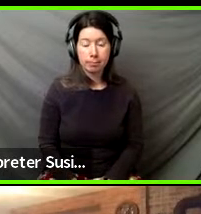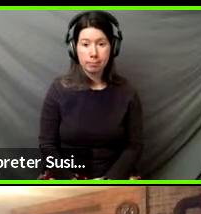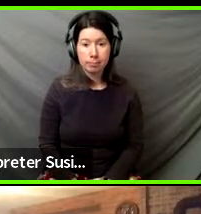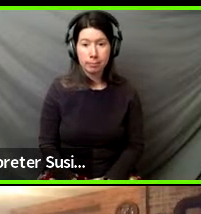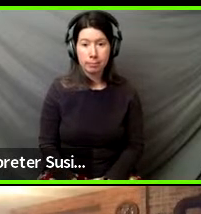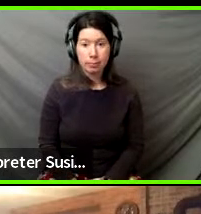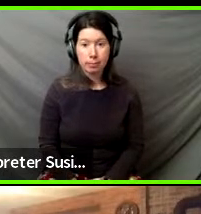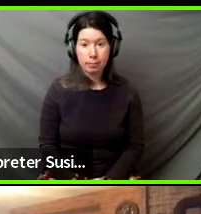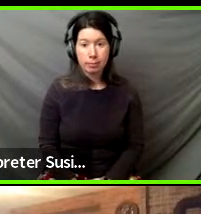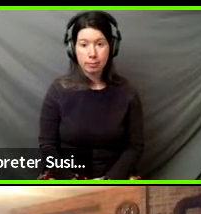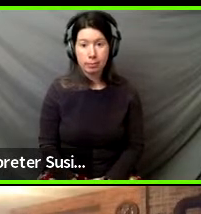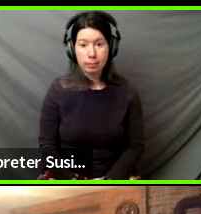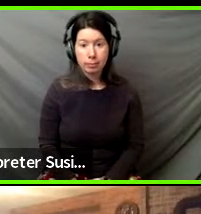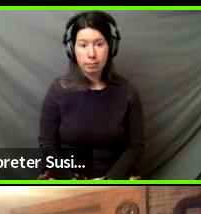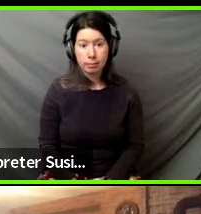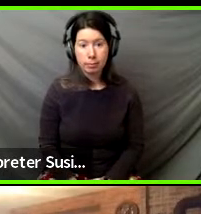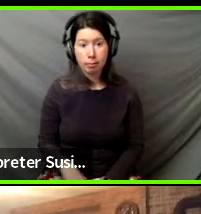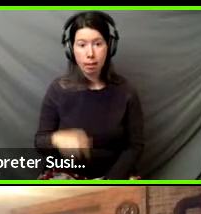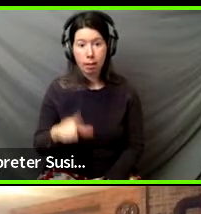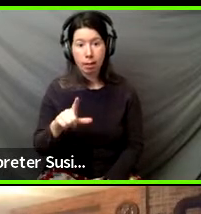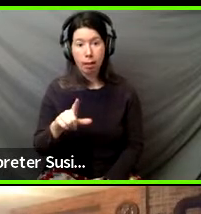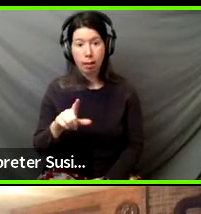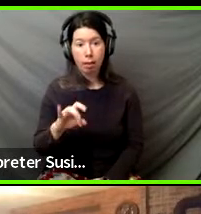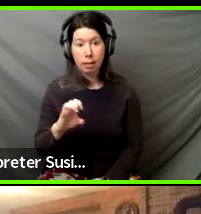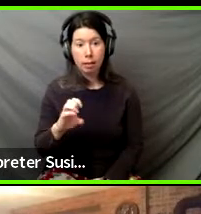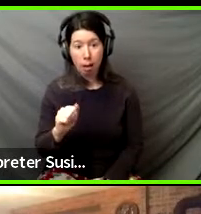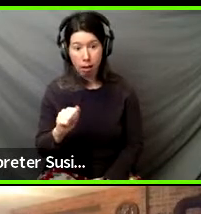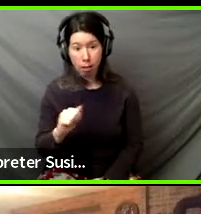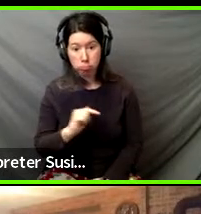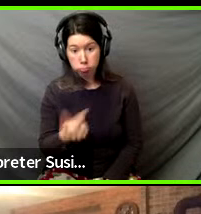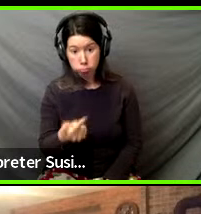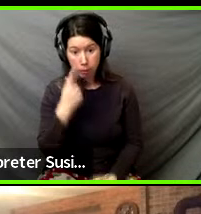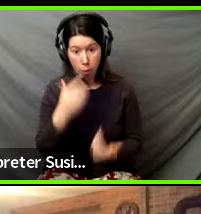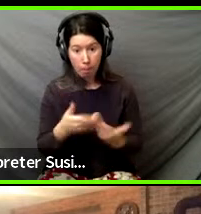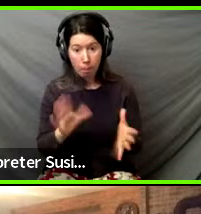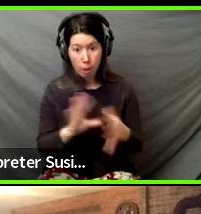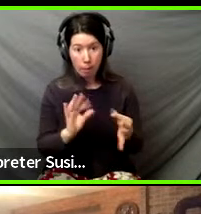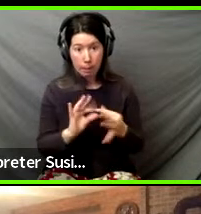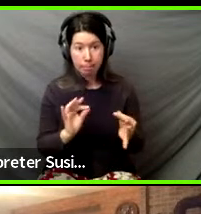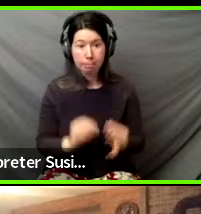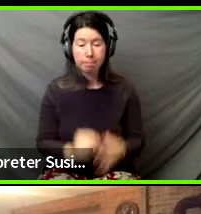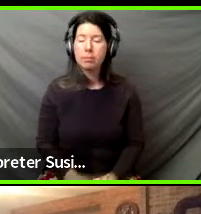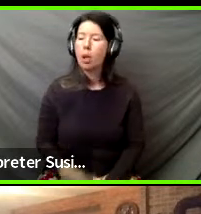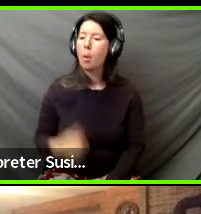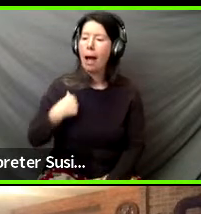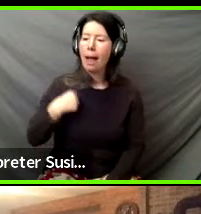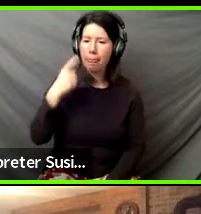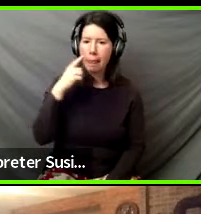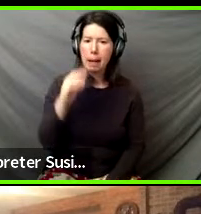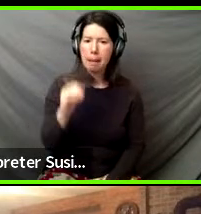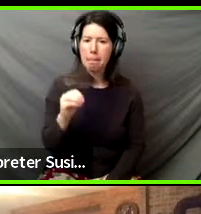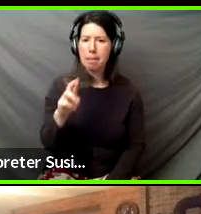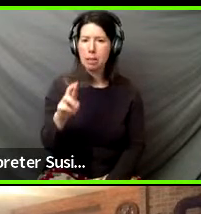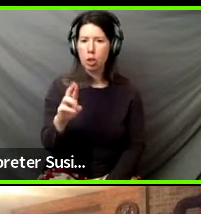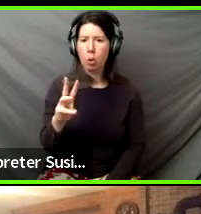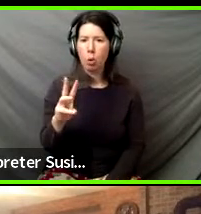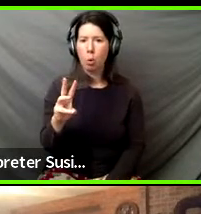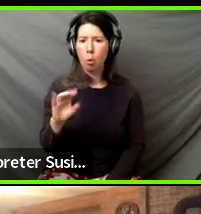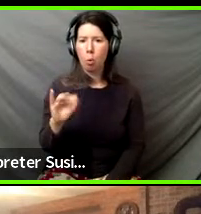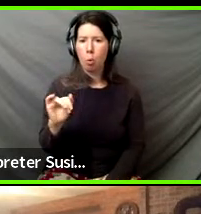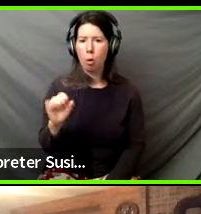Hearing or seeing none, Lisa, turn it over to you for public comment. I think Mr. Washington is trying to unmute to make a